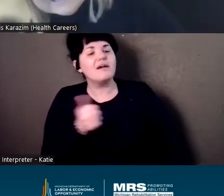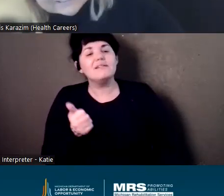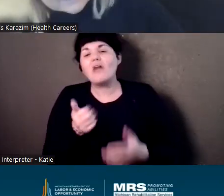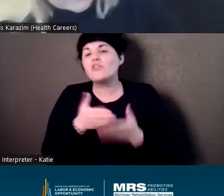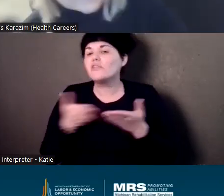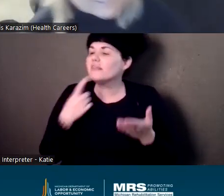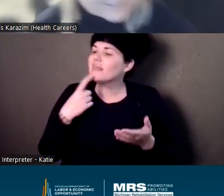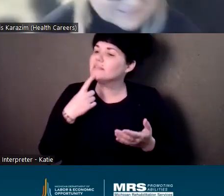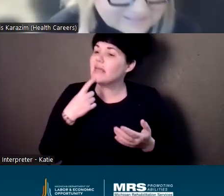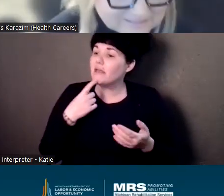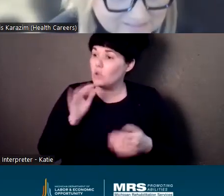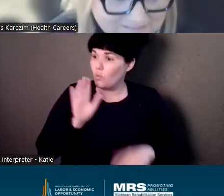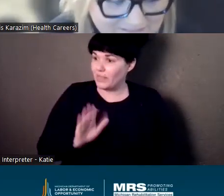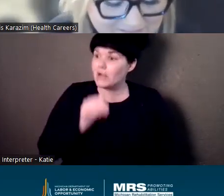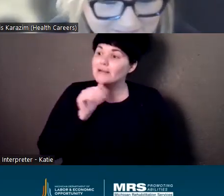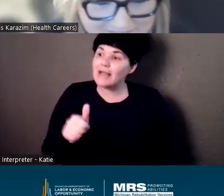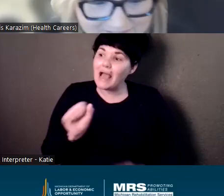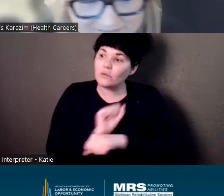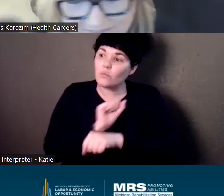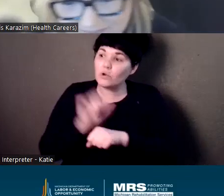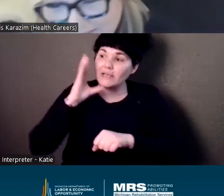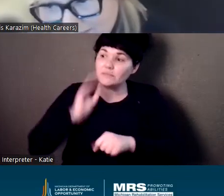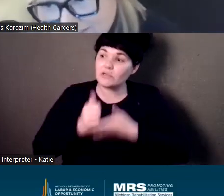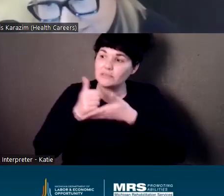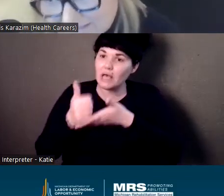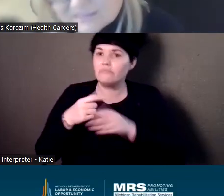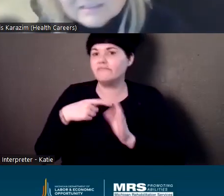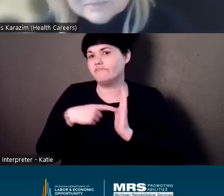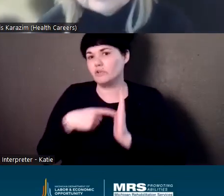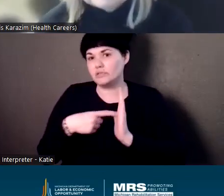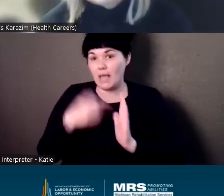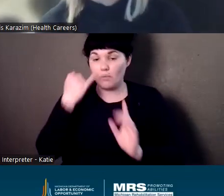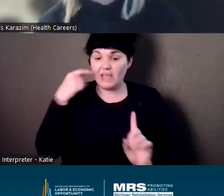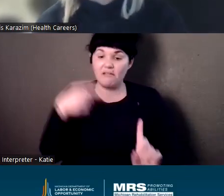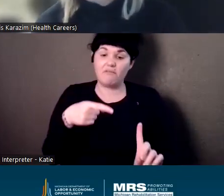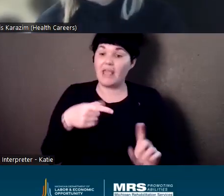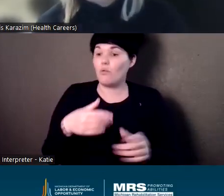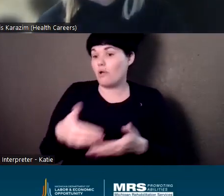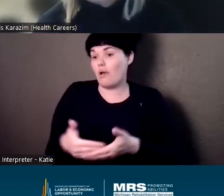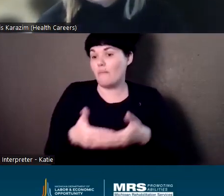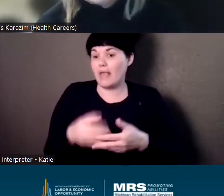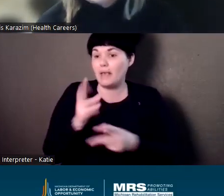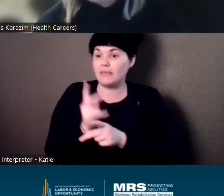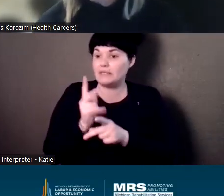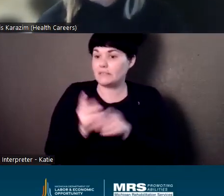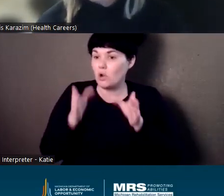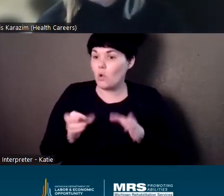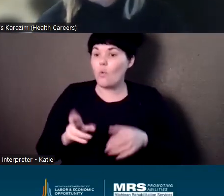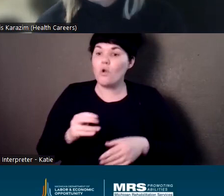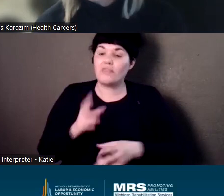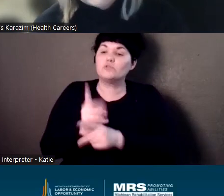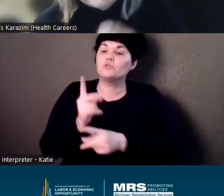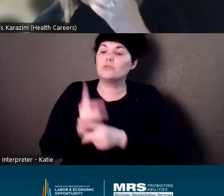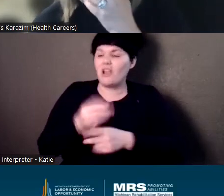non-work experience help? So if they were a babysitter or they helped out, looks like ill family members and things like